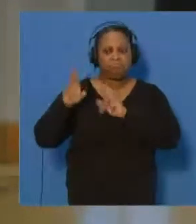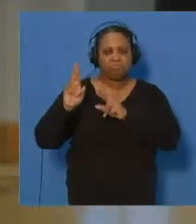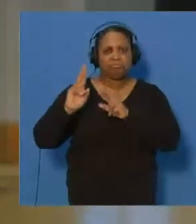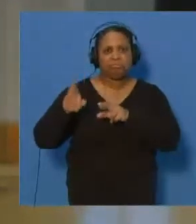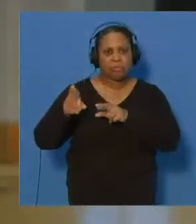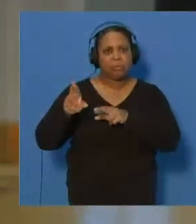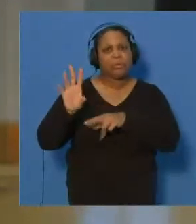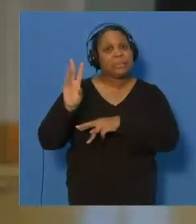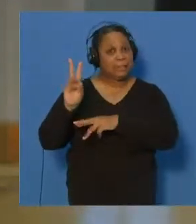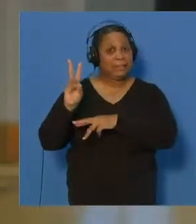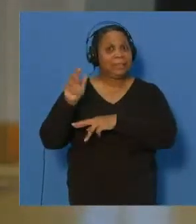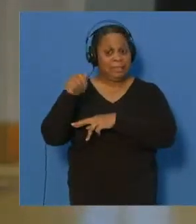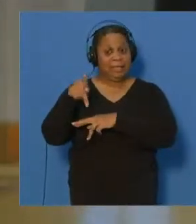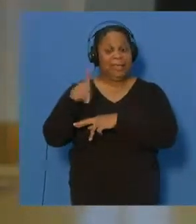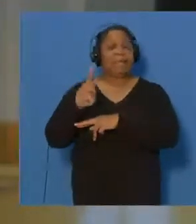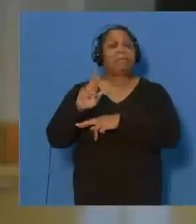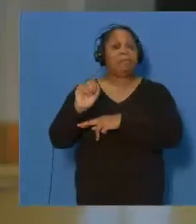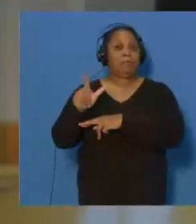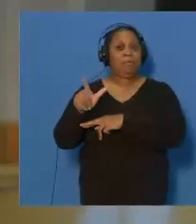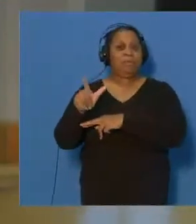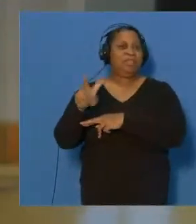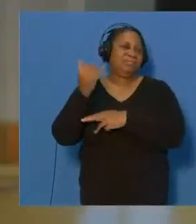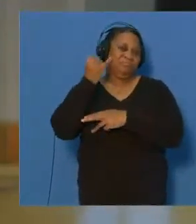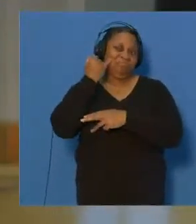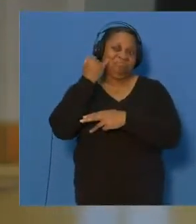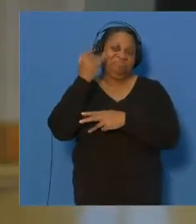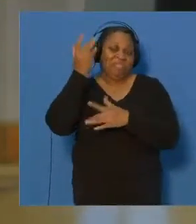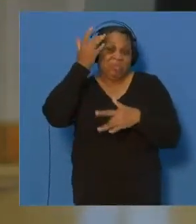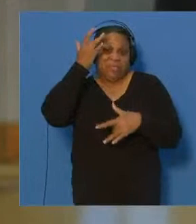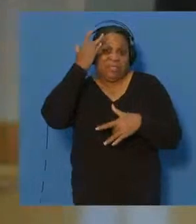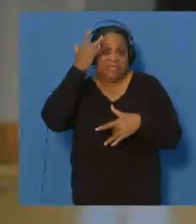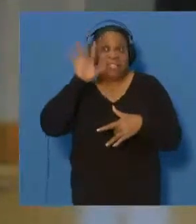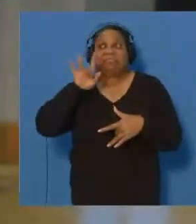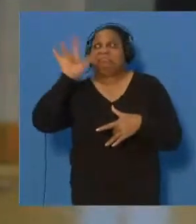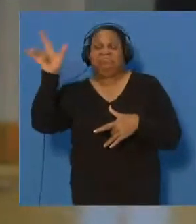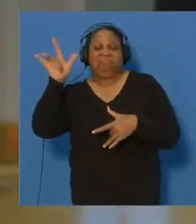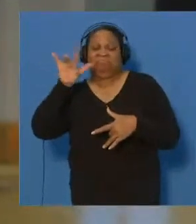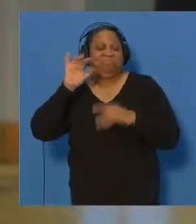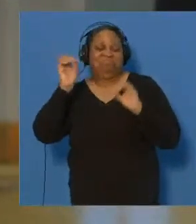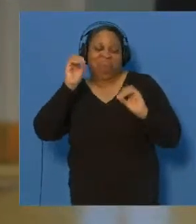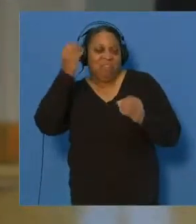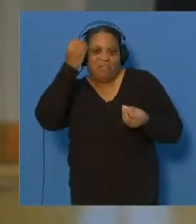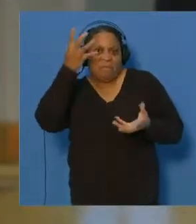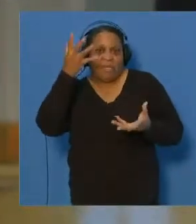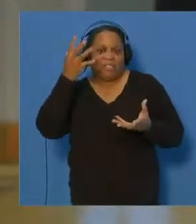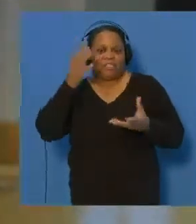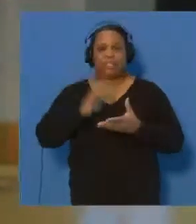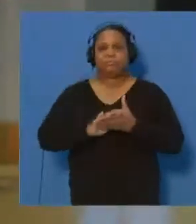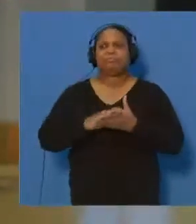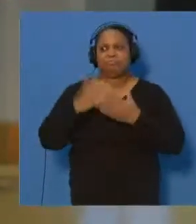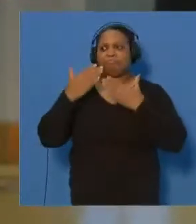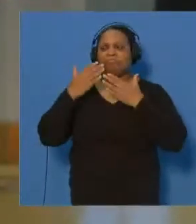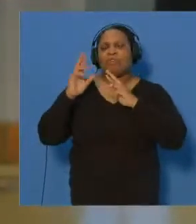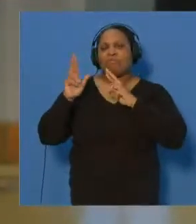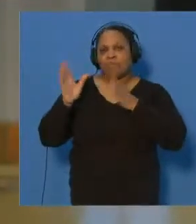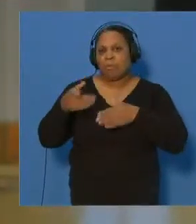16th of April. Insofar as whether they were sick overseas or not, I don't have that information. All right, thank you very much.